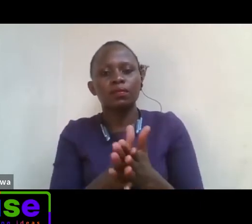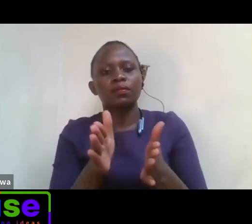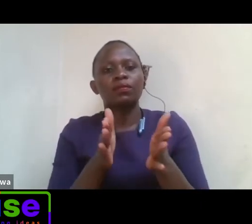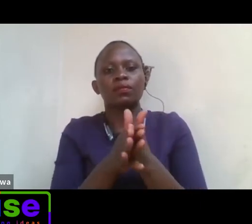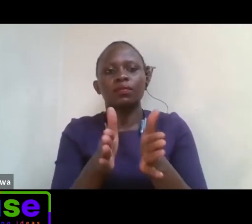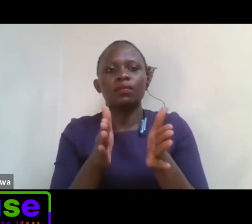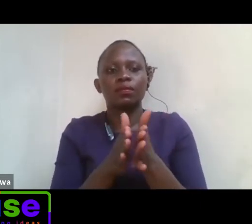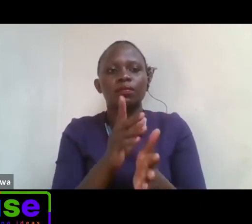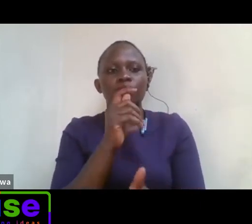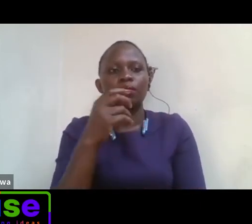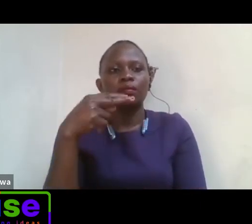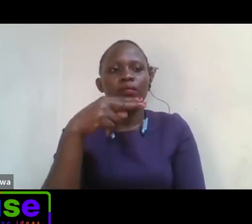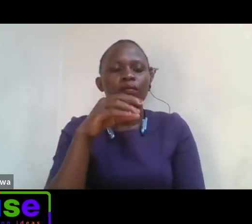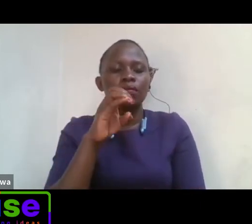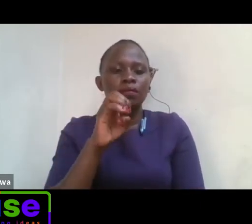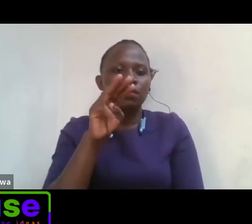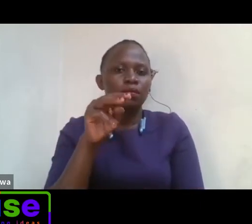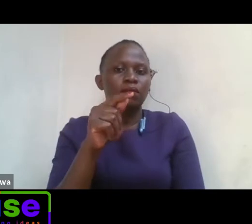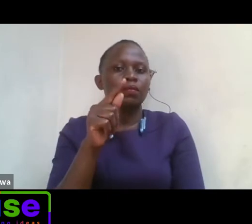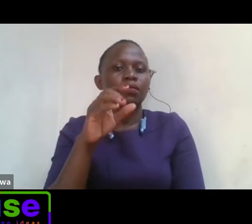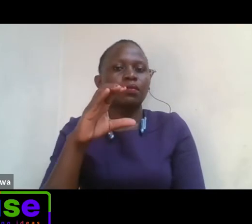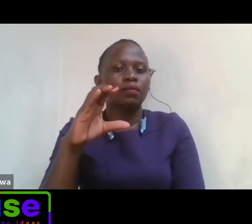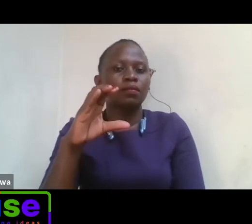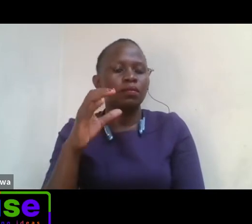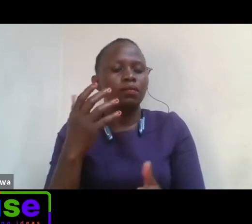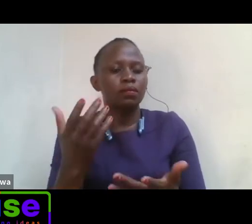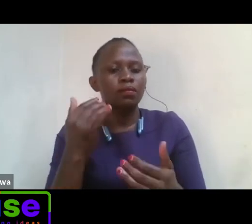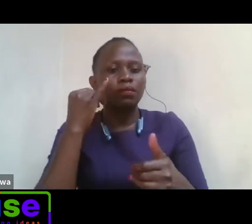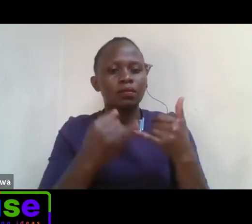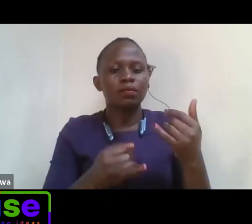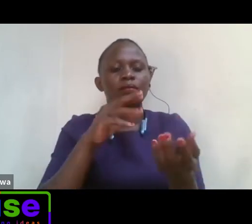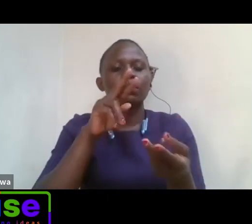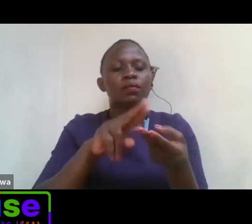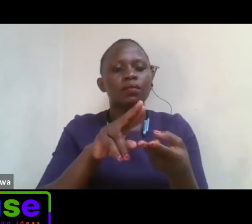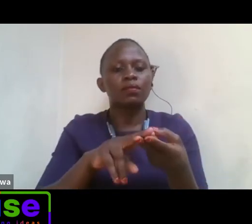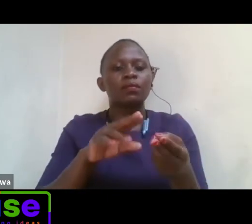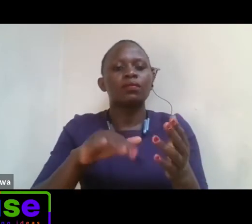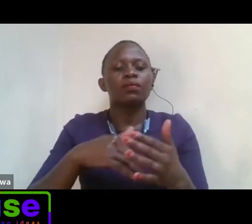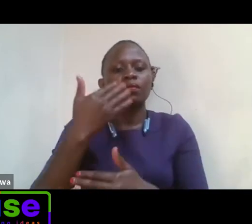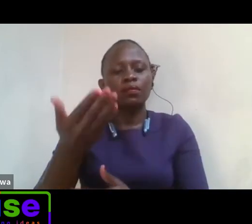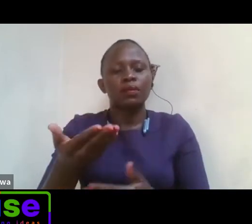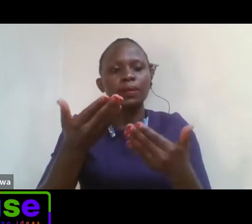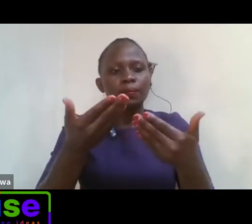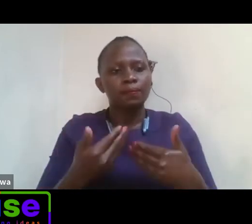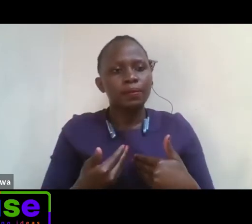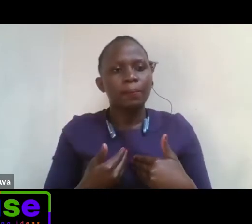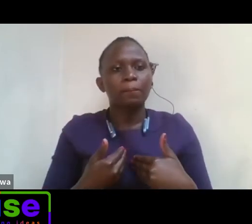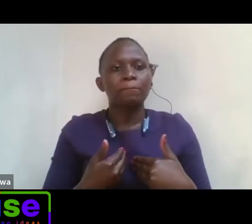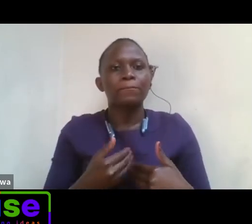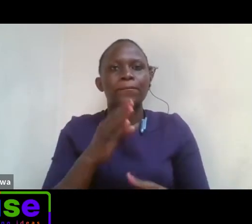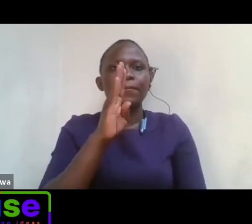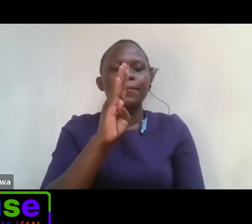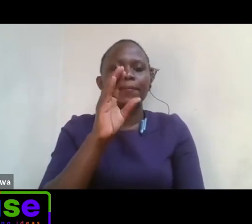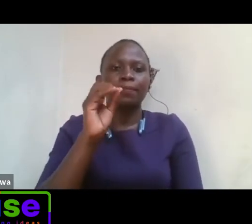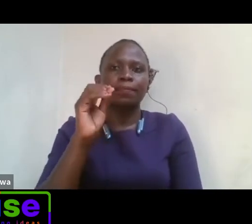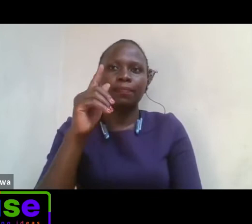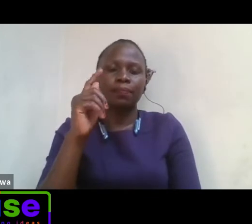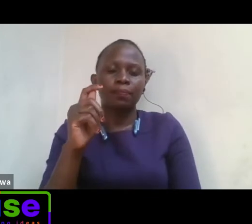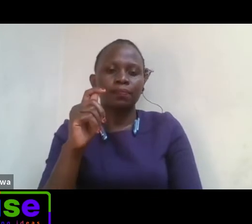we're holding thematic sessions. The last one will be on Friday. And after that, we get into what we call a boot camp, which is 1 week of intense